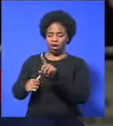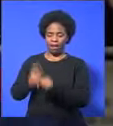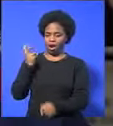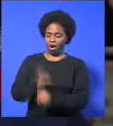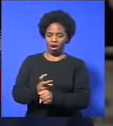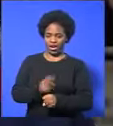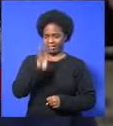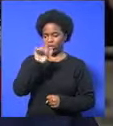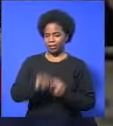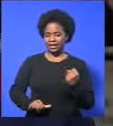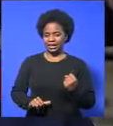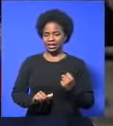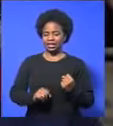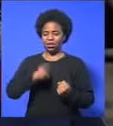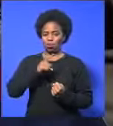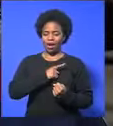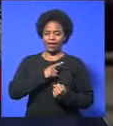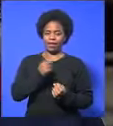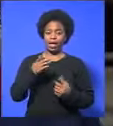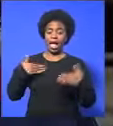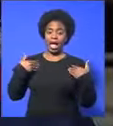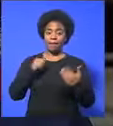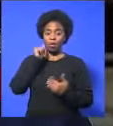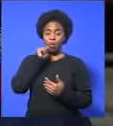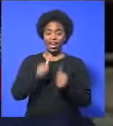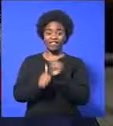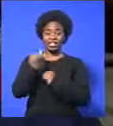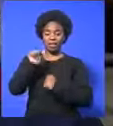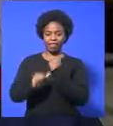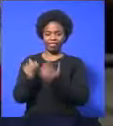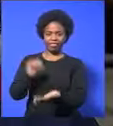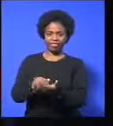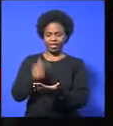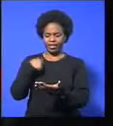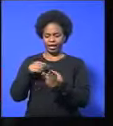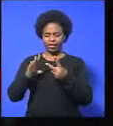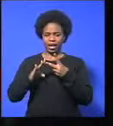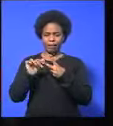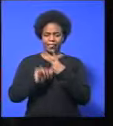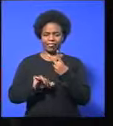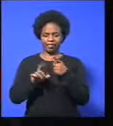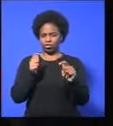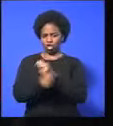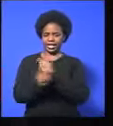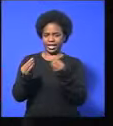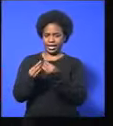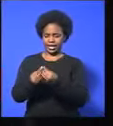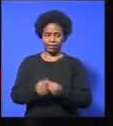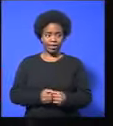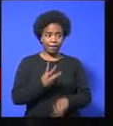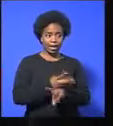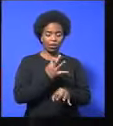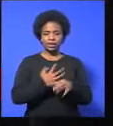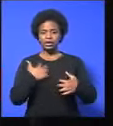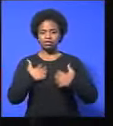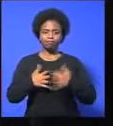months. She's only been happy there where she was for the first month, and then everything went south. Most of the parents here are